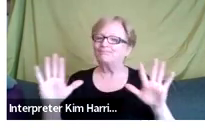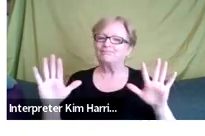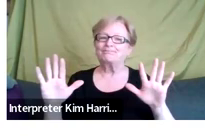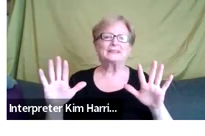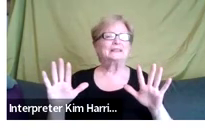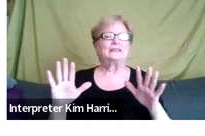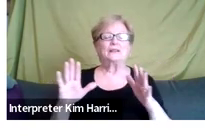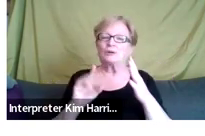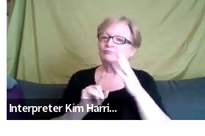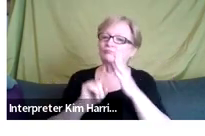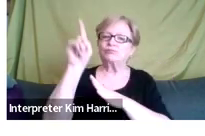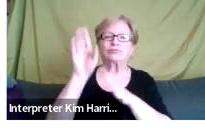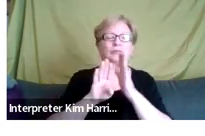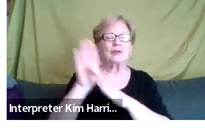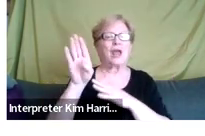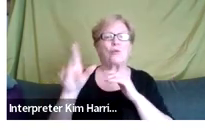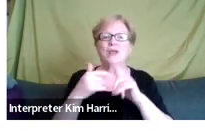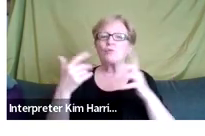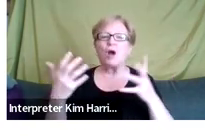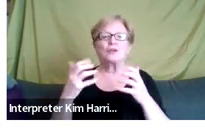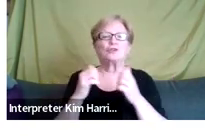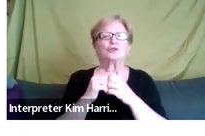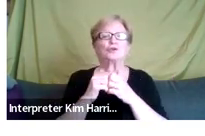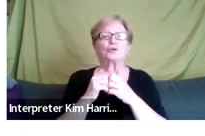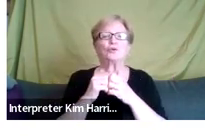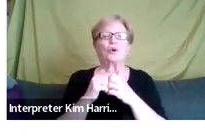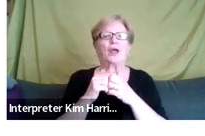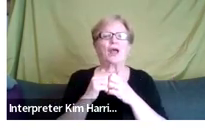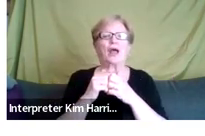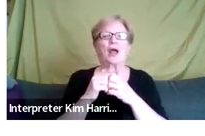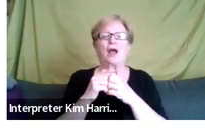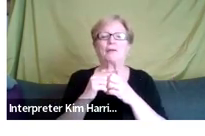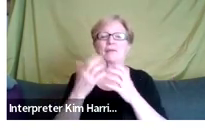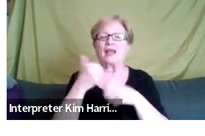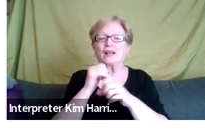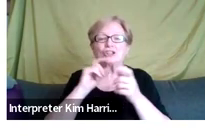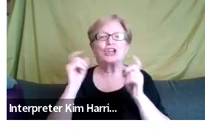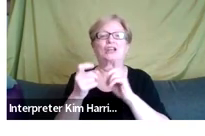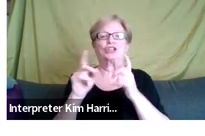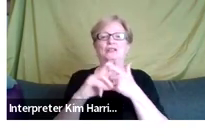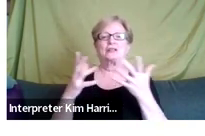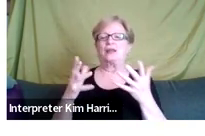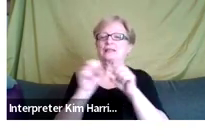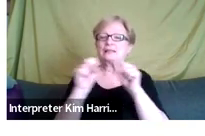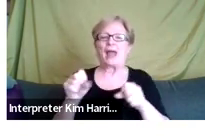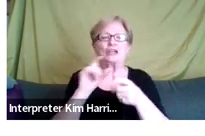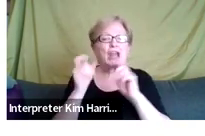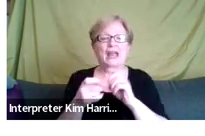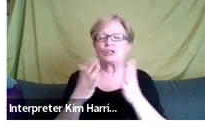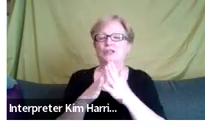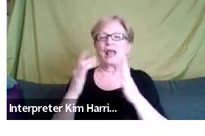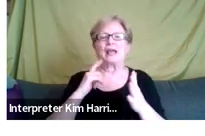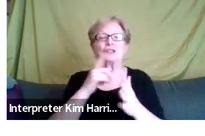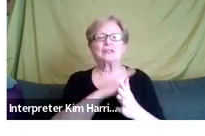we need to make, though, at the same time, systematic changes. Legislators need